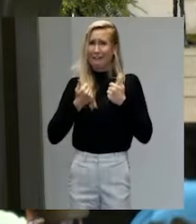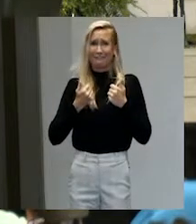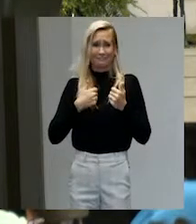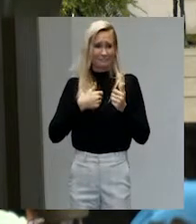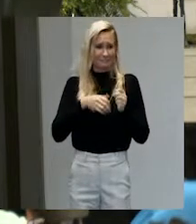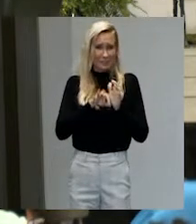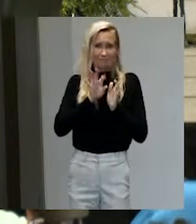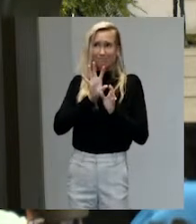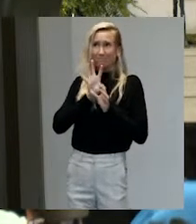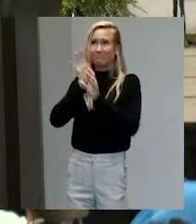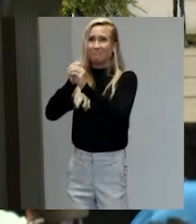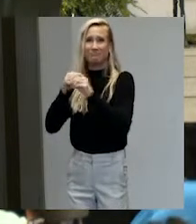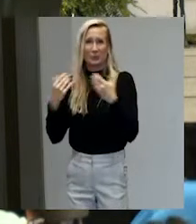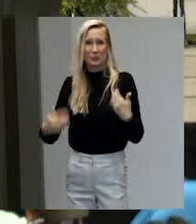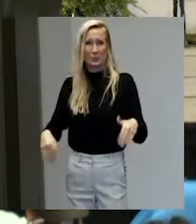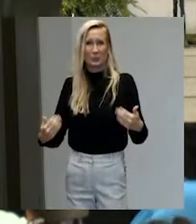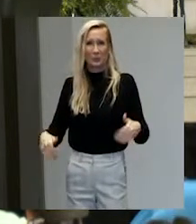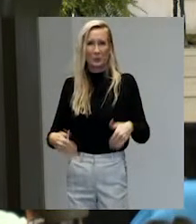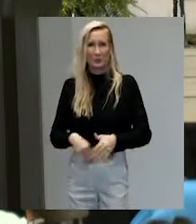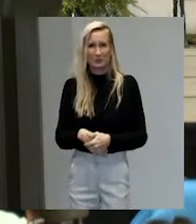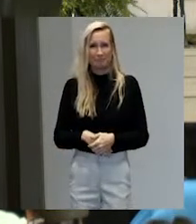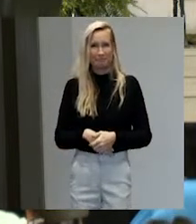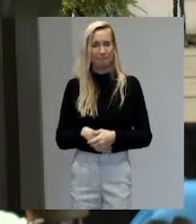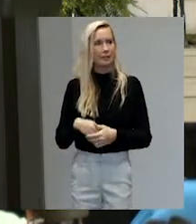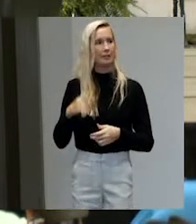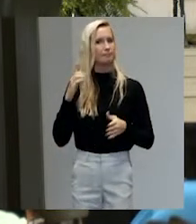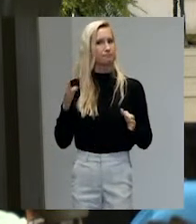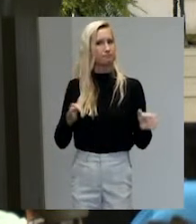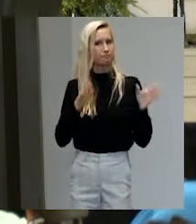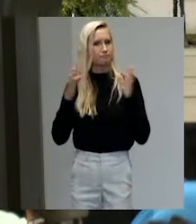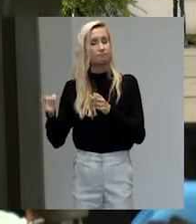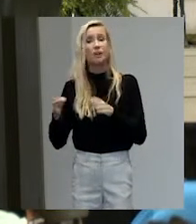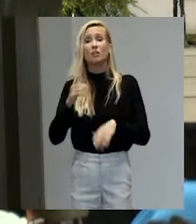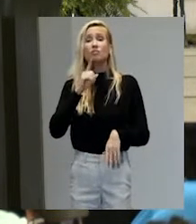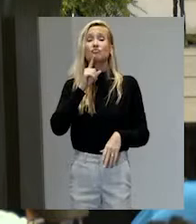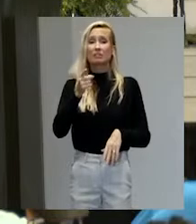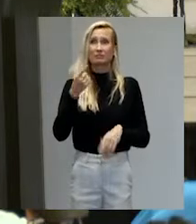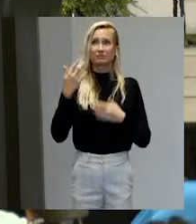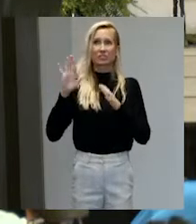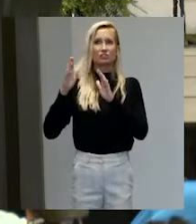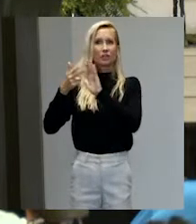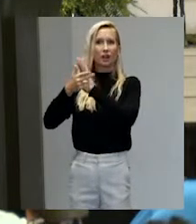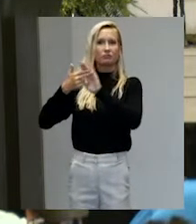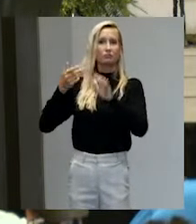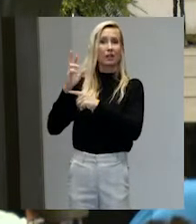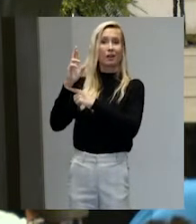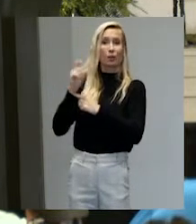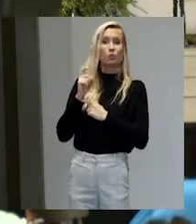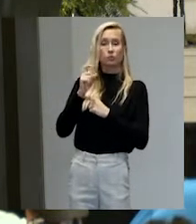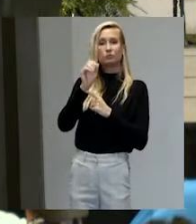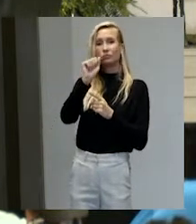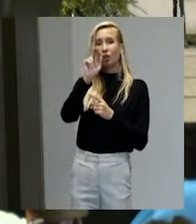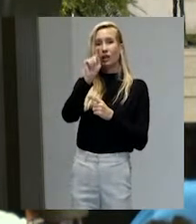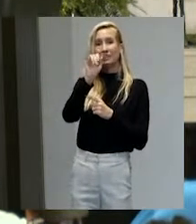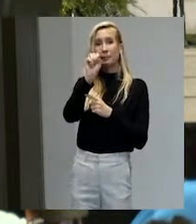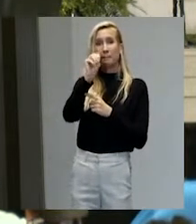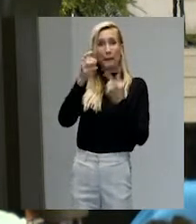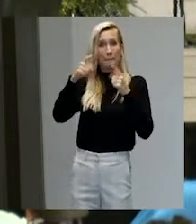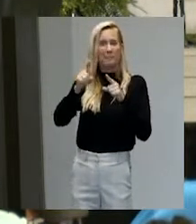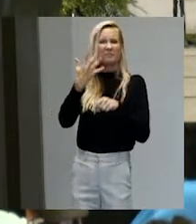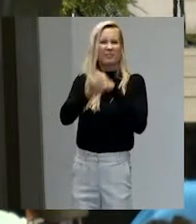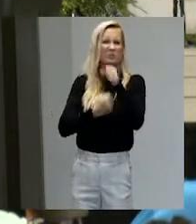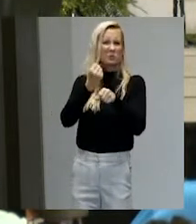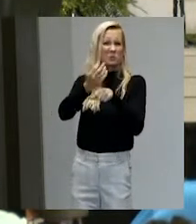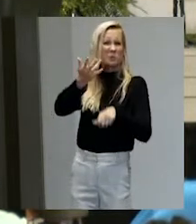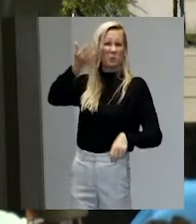Yeah. I was diagnosed with autism 5 years ago, and I am, but definitely then too, was